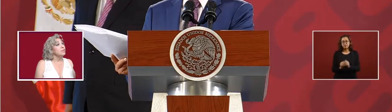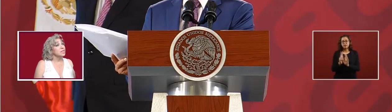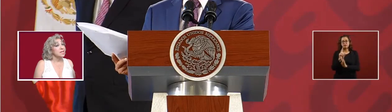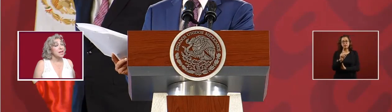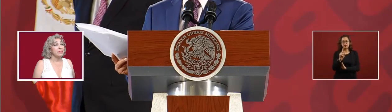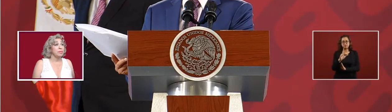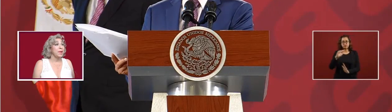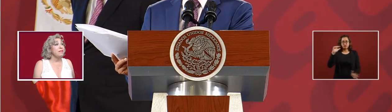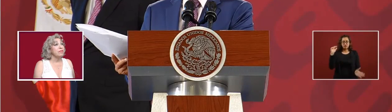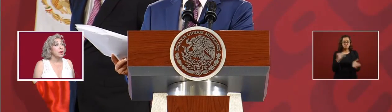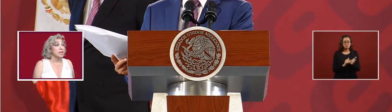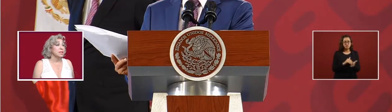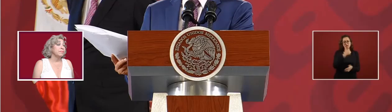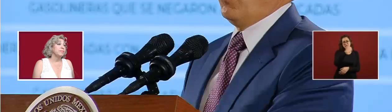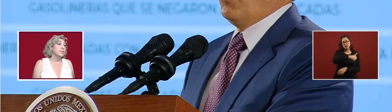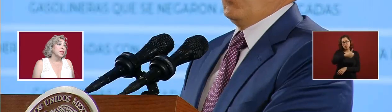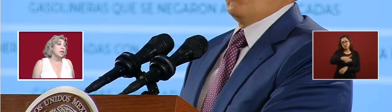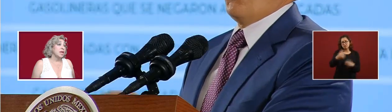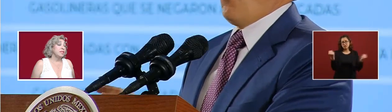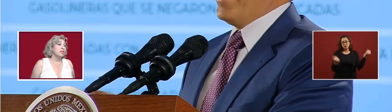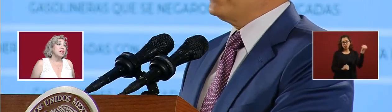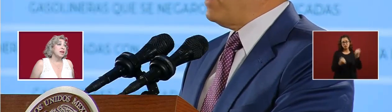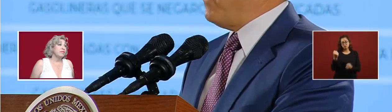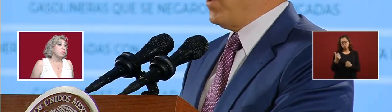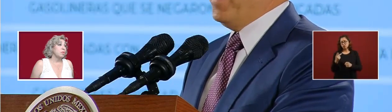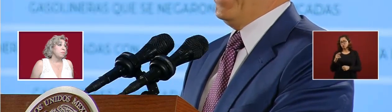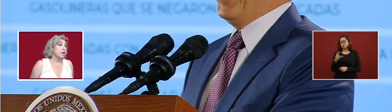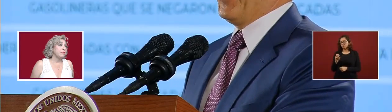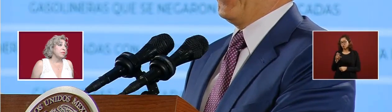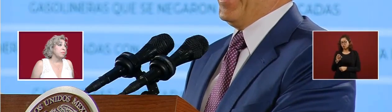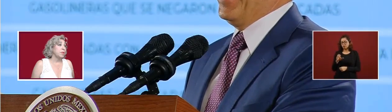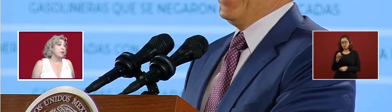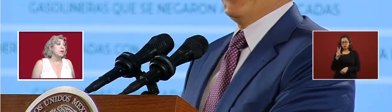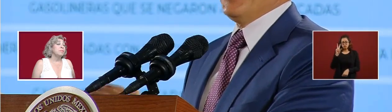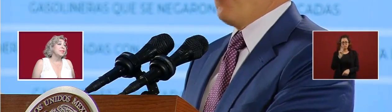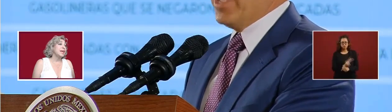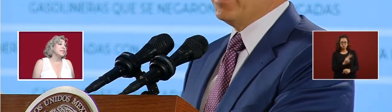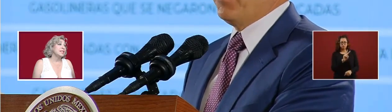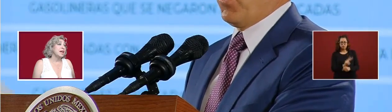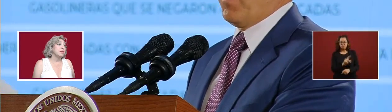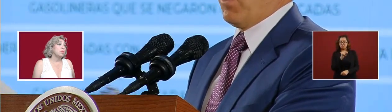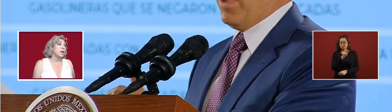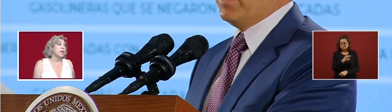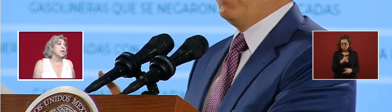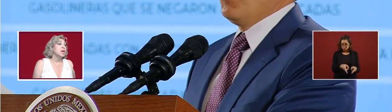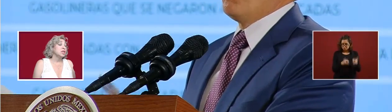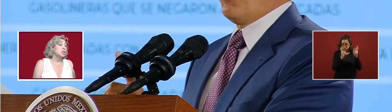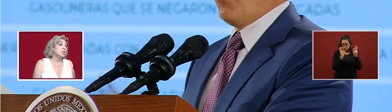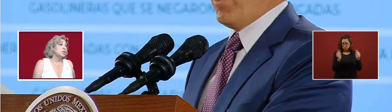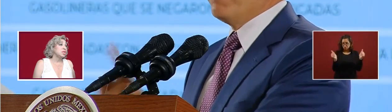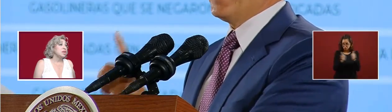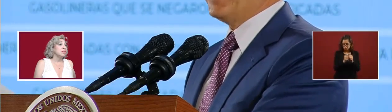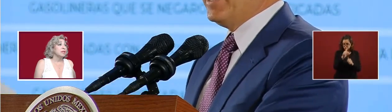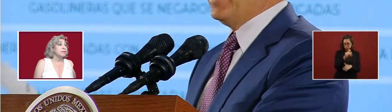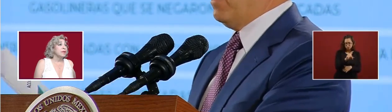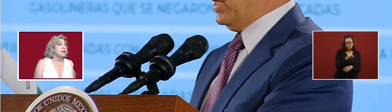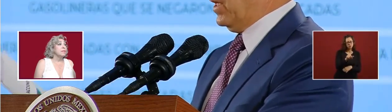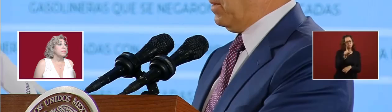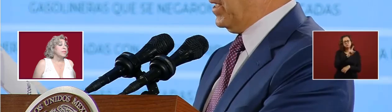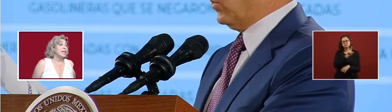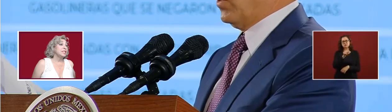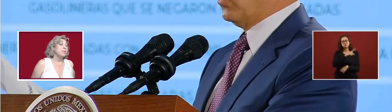and Profeco is going to have to pay for it. And they're going to have to repay for their fare. But that is not a way to steal.